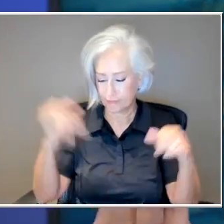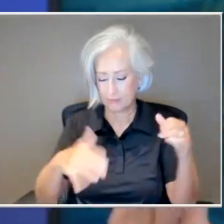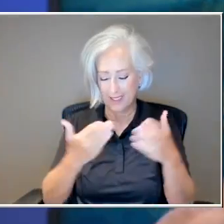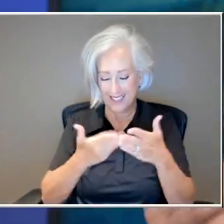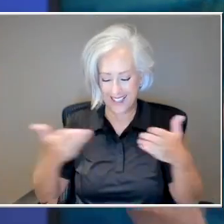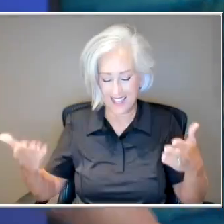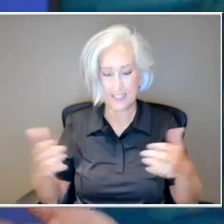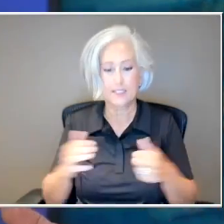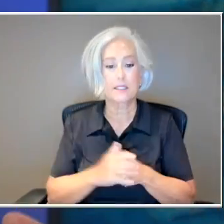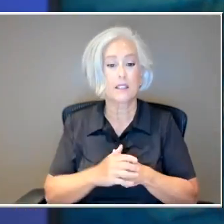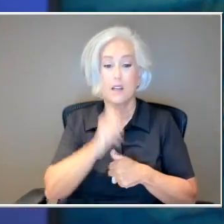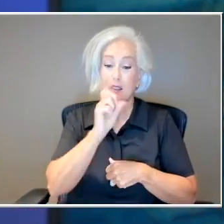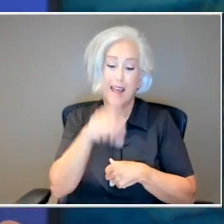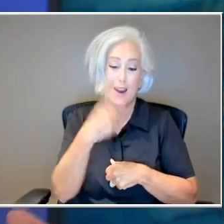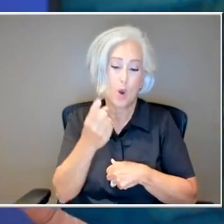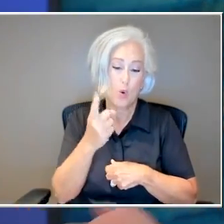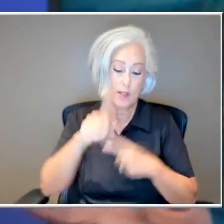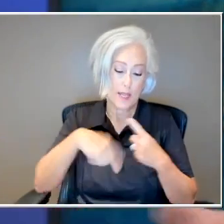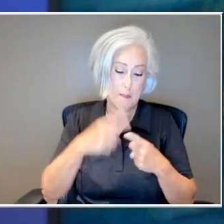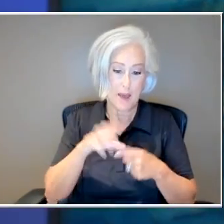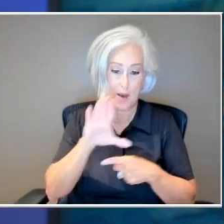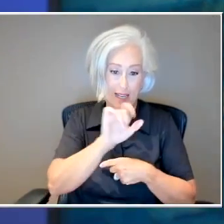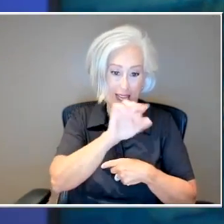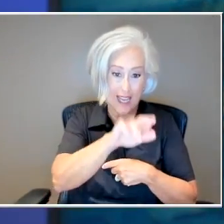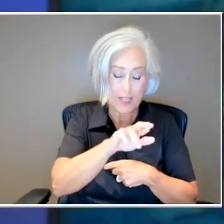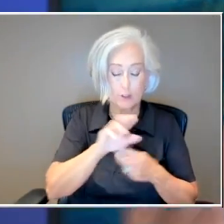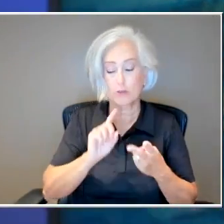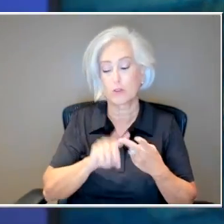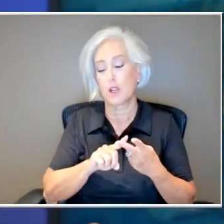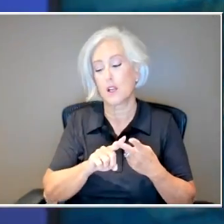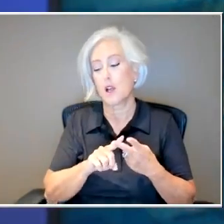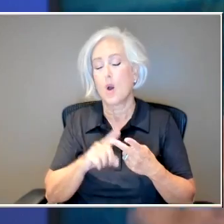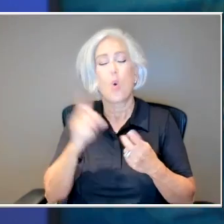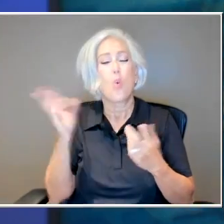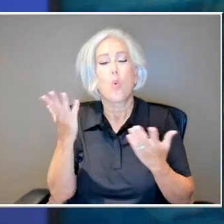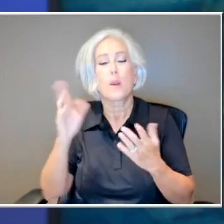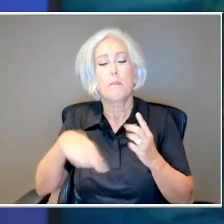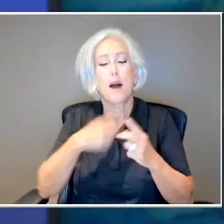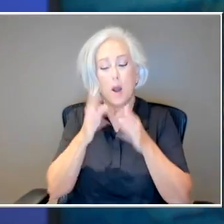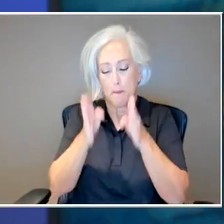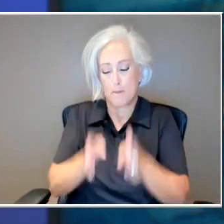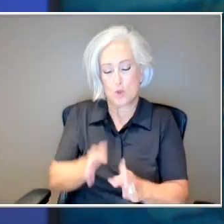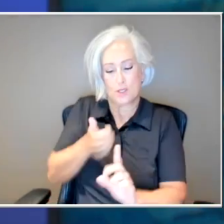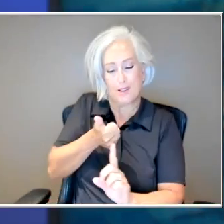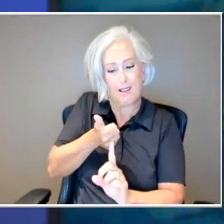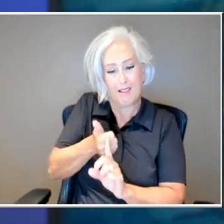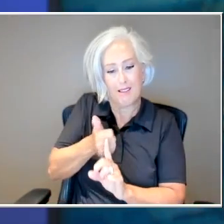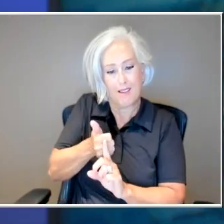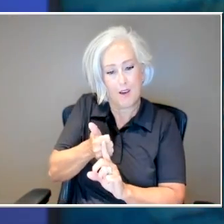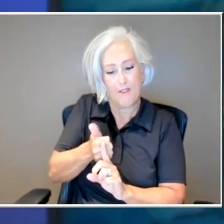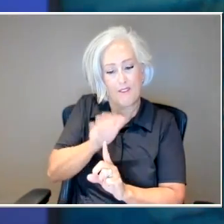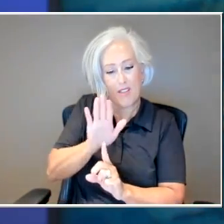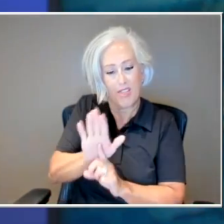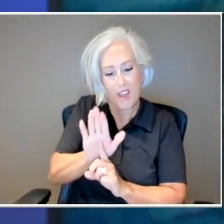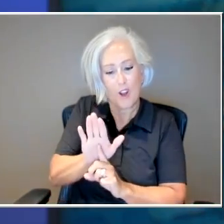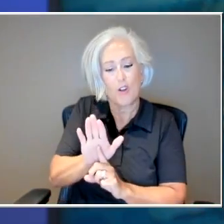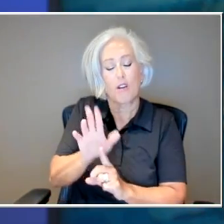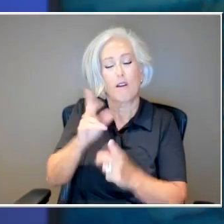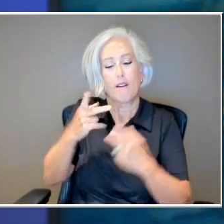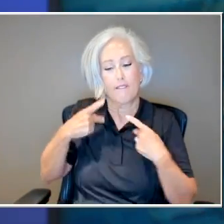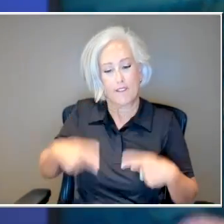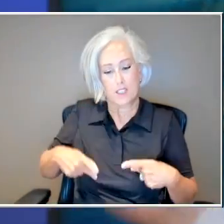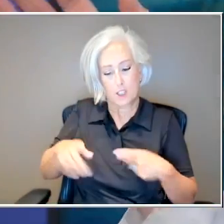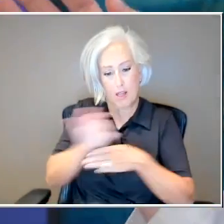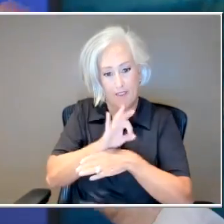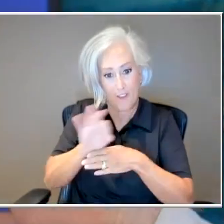itself, it's also how is someone's physical function. How is that impacting their quality of life? Like, for